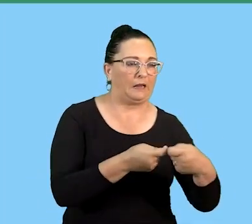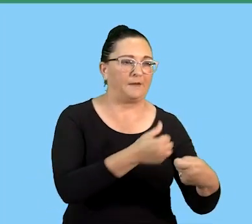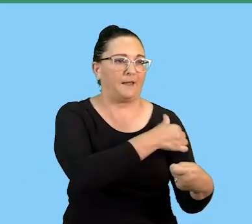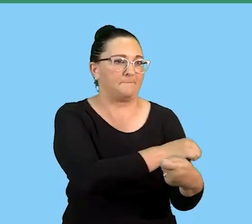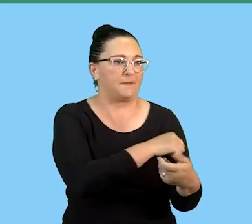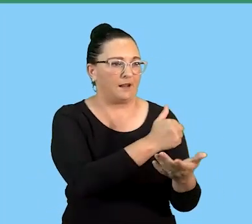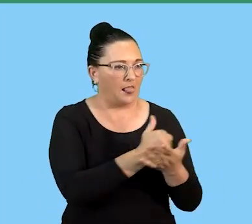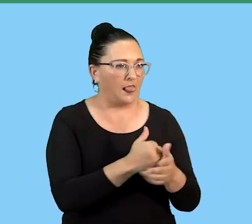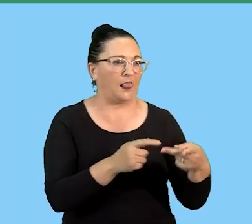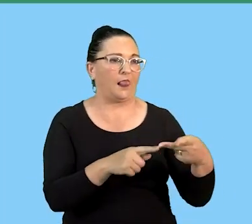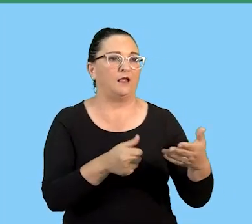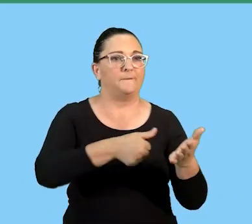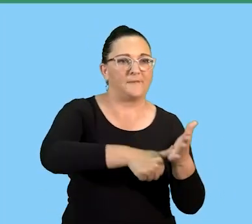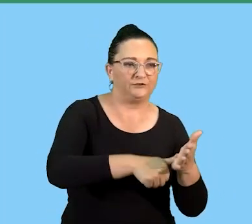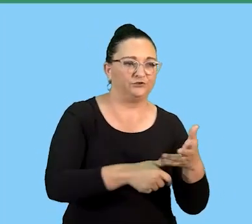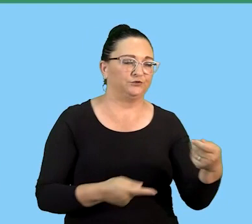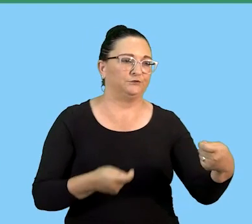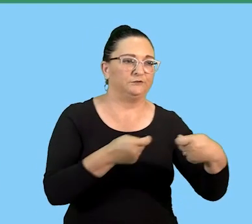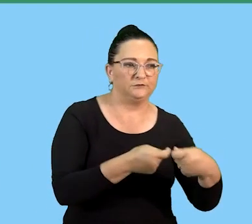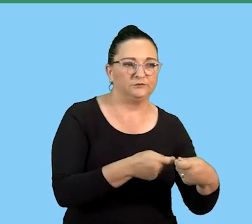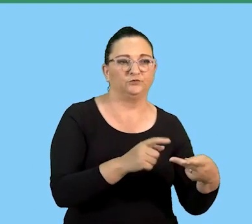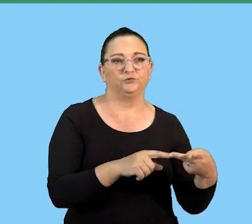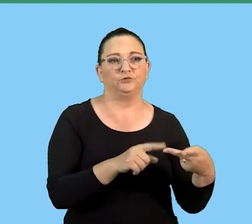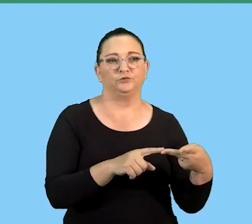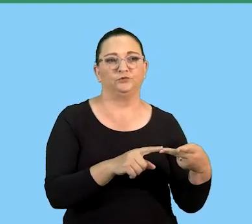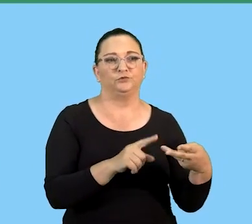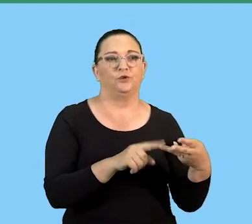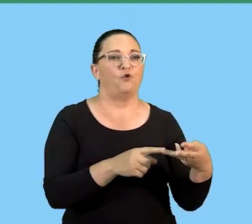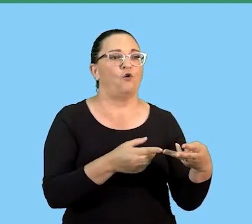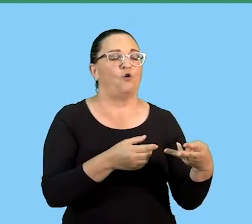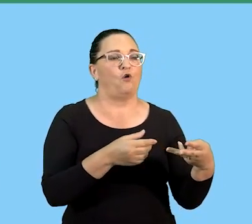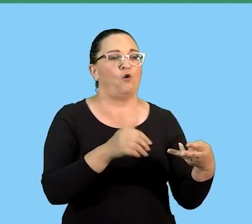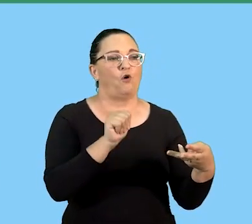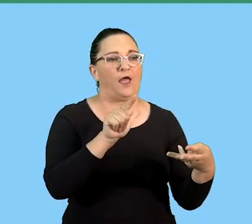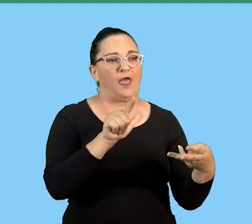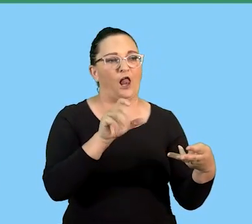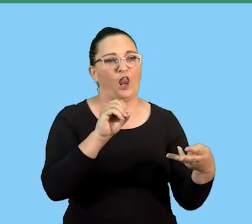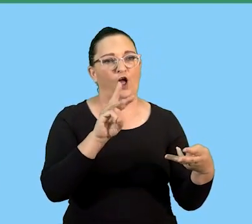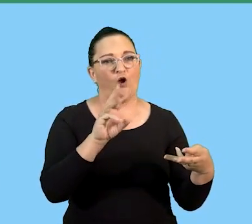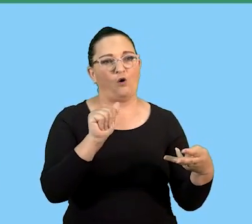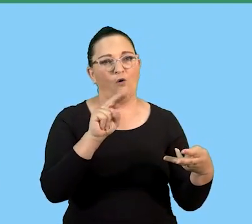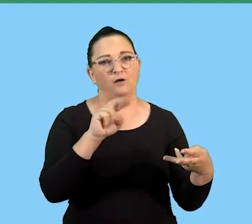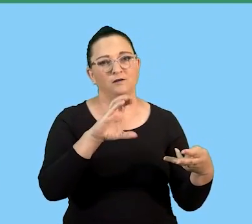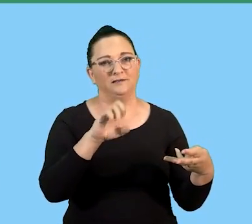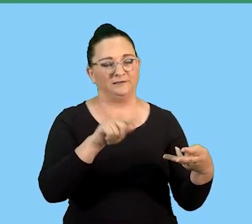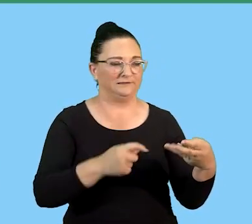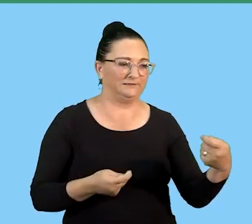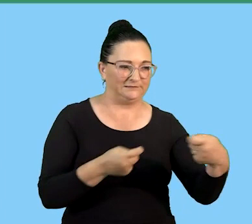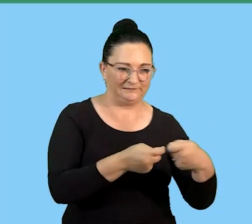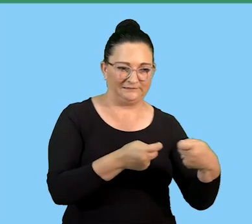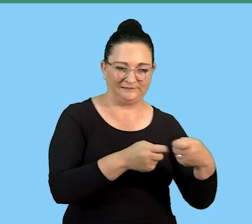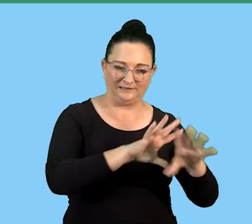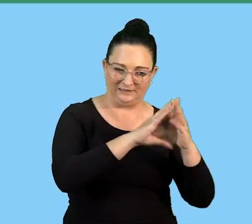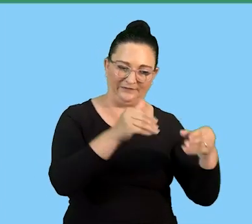the medical aid, the pension fund, or the provident fund and allowances. So in that 100,000, they